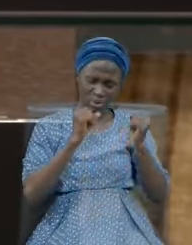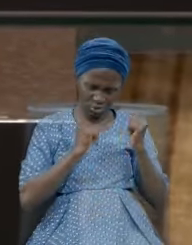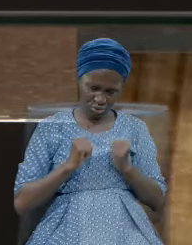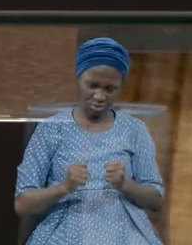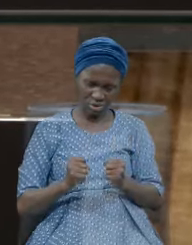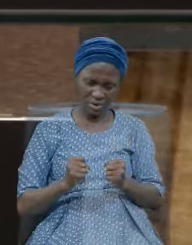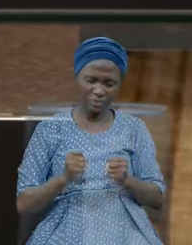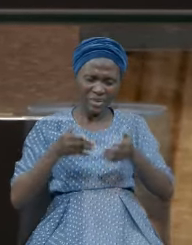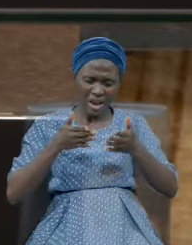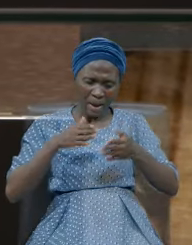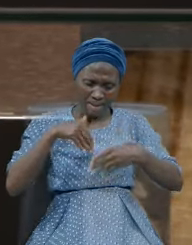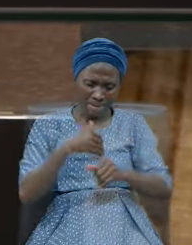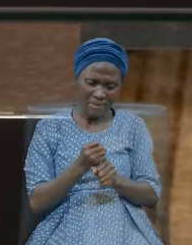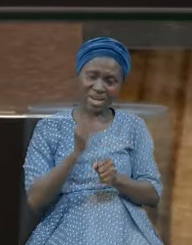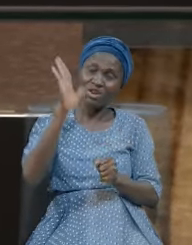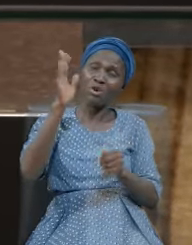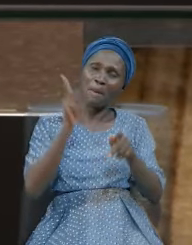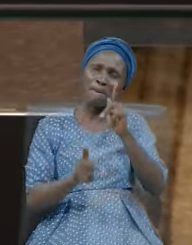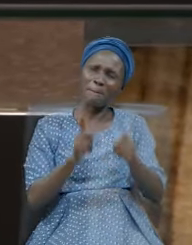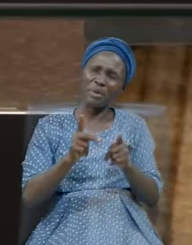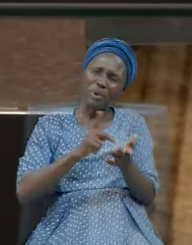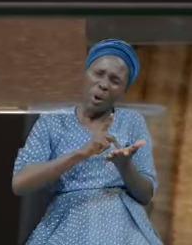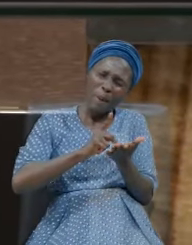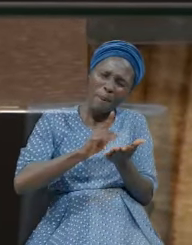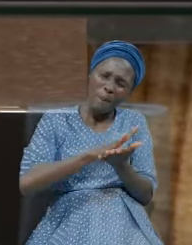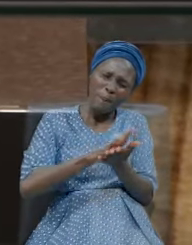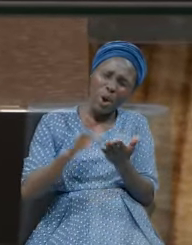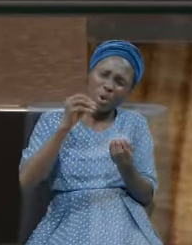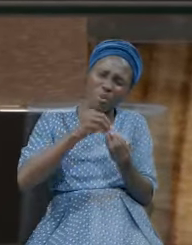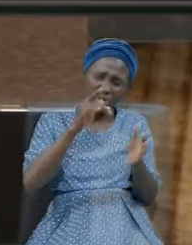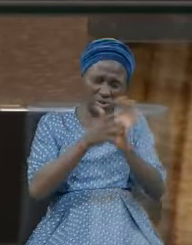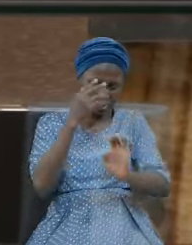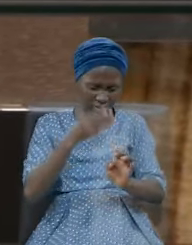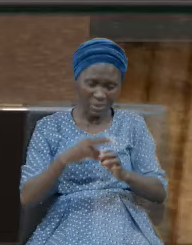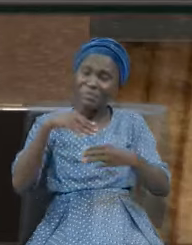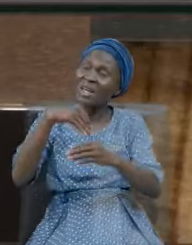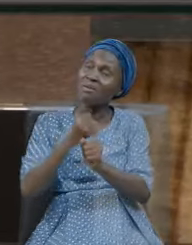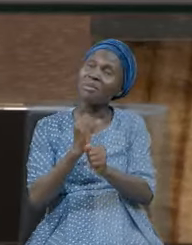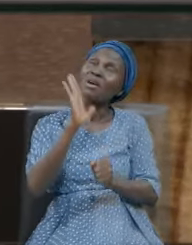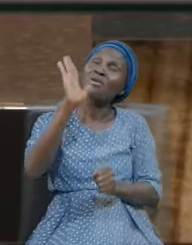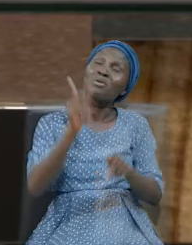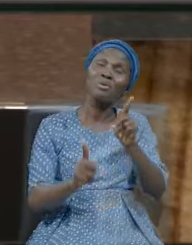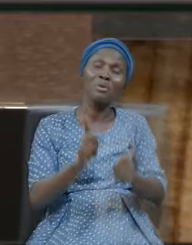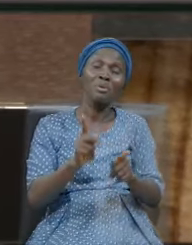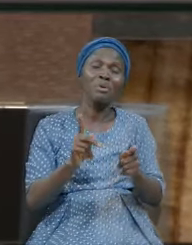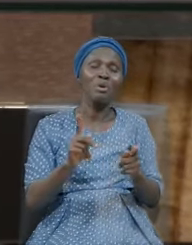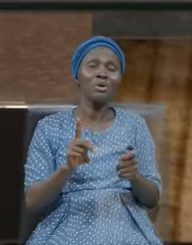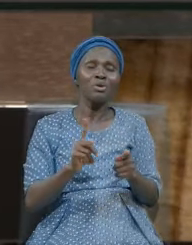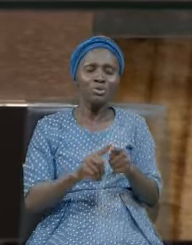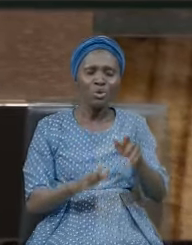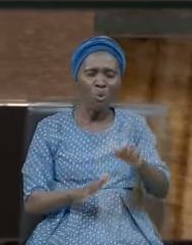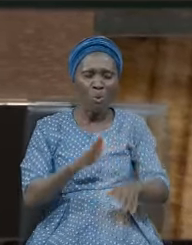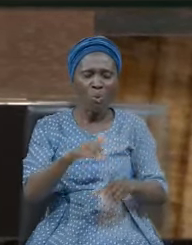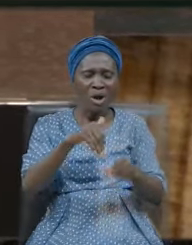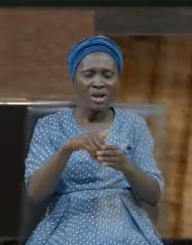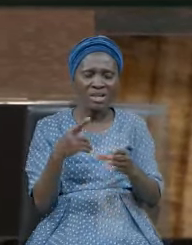your people purer. And make your people walk in the valley of